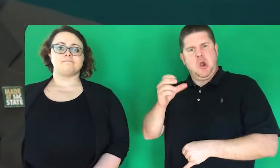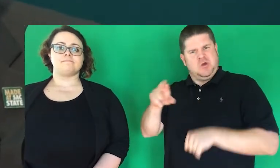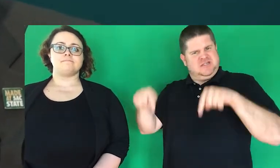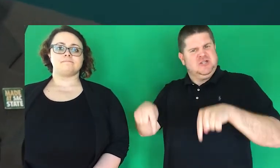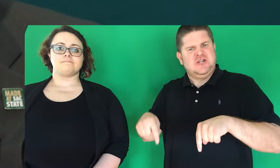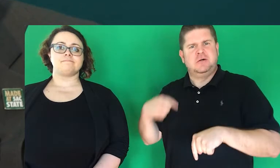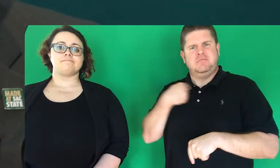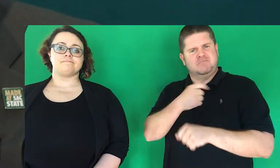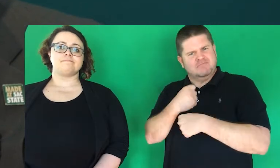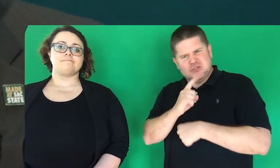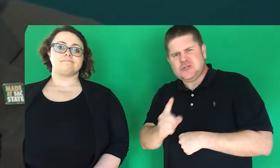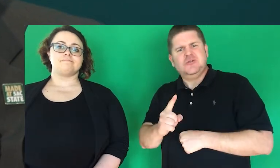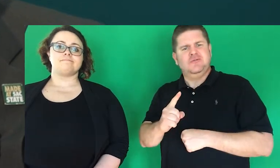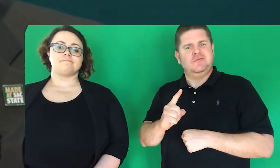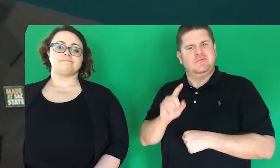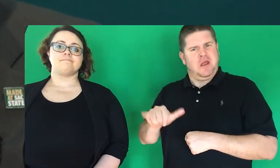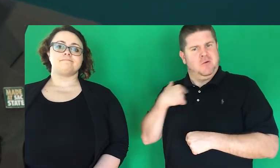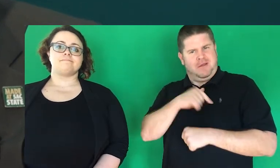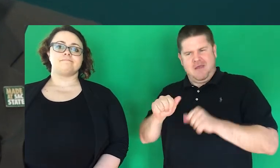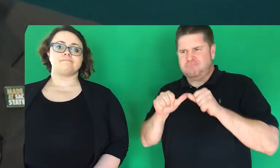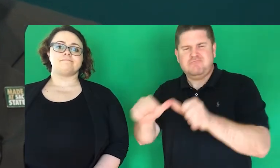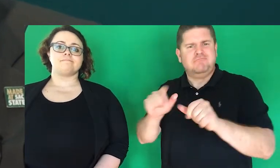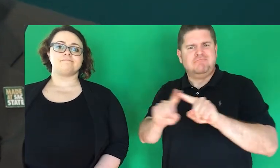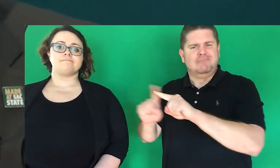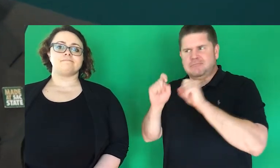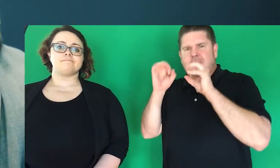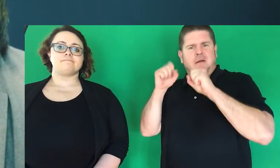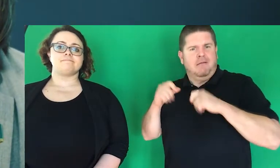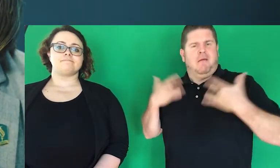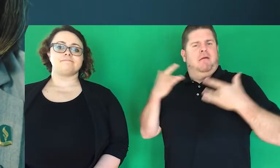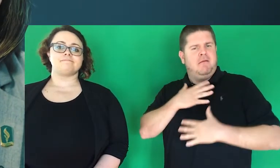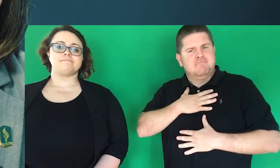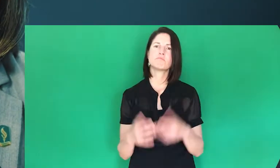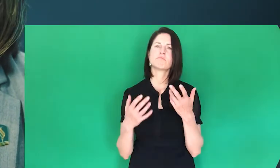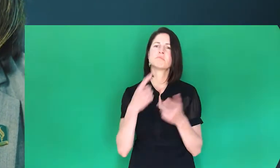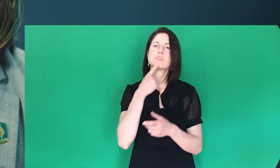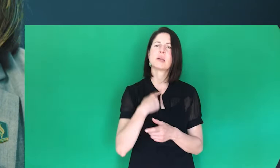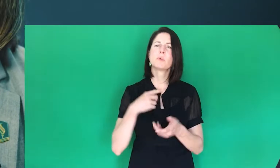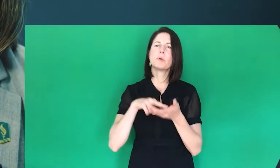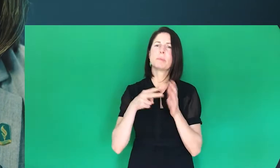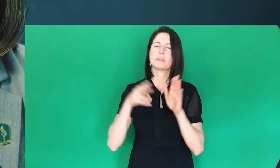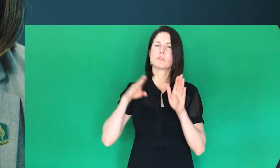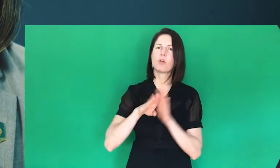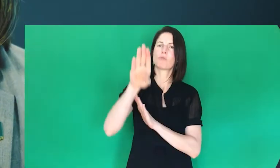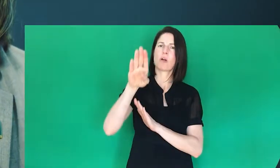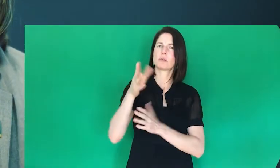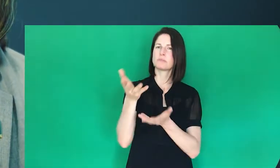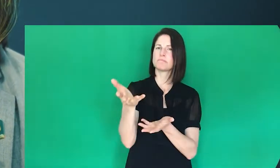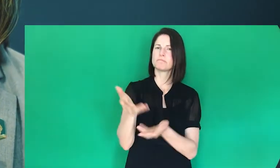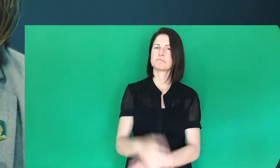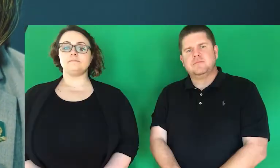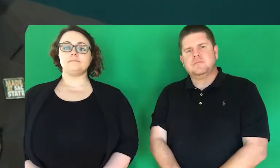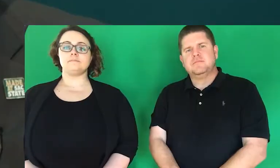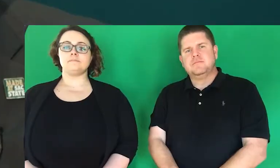We are making certain that we can continue these miracles. Tell me a little bit about what On the Rise means